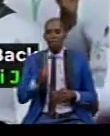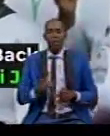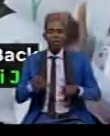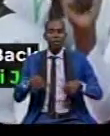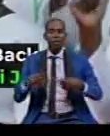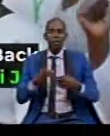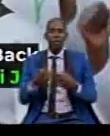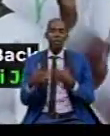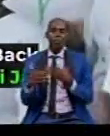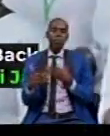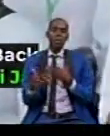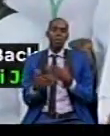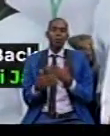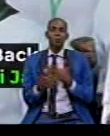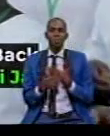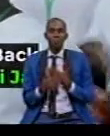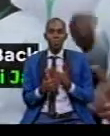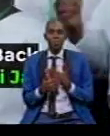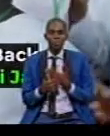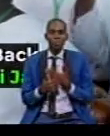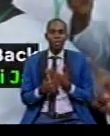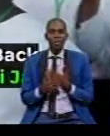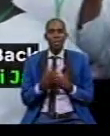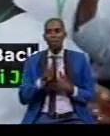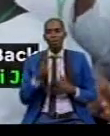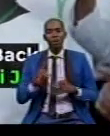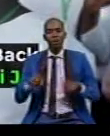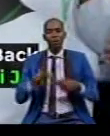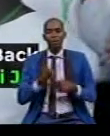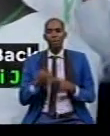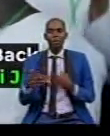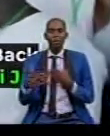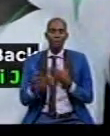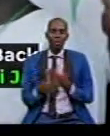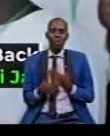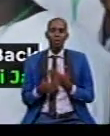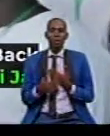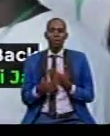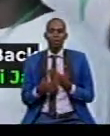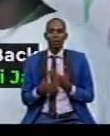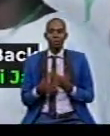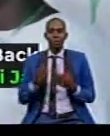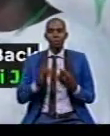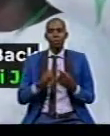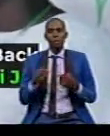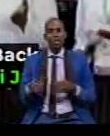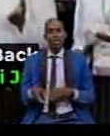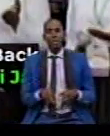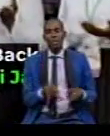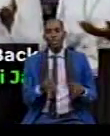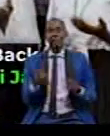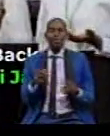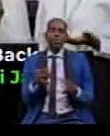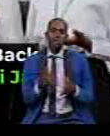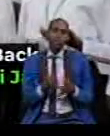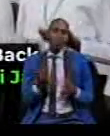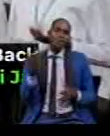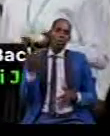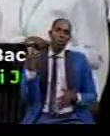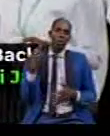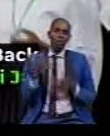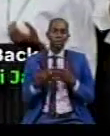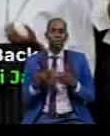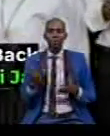If you have taken this decision and the counselors have not reached you, you can beckon unto them. They are all around